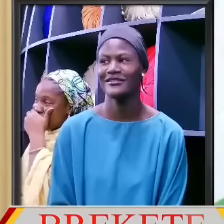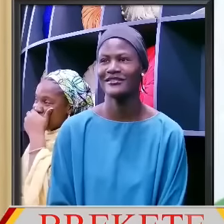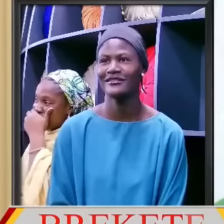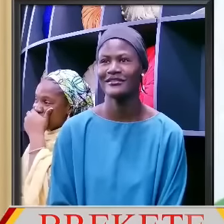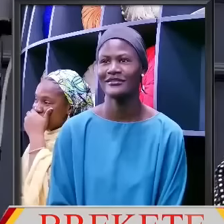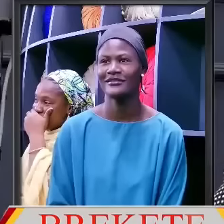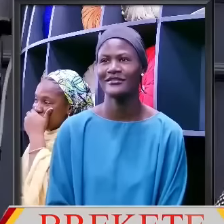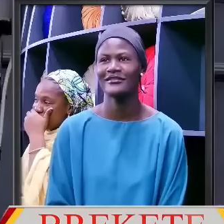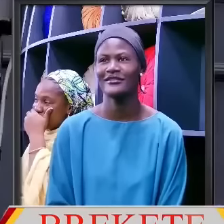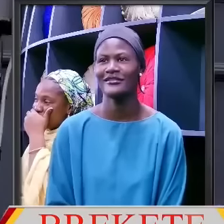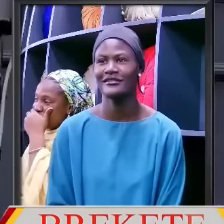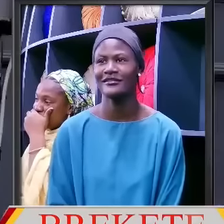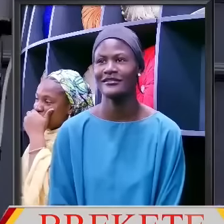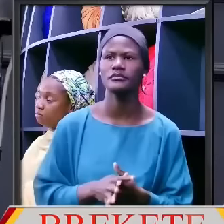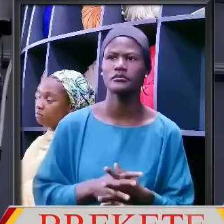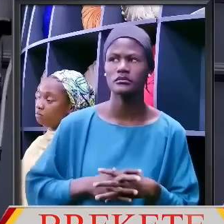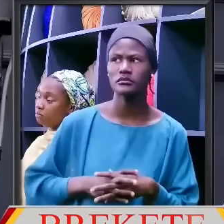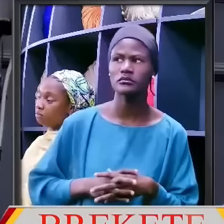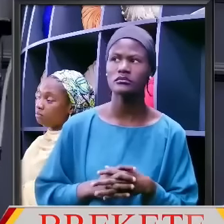See